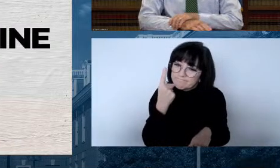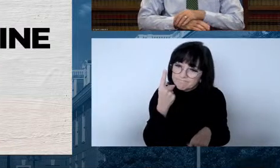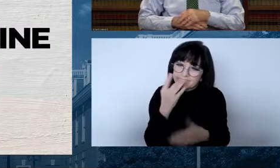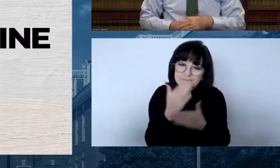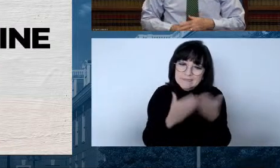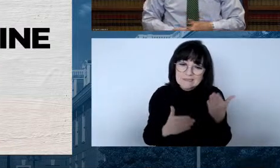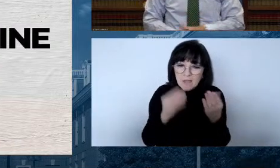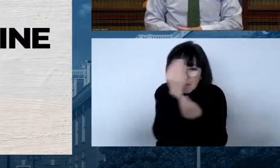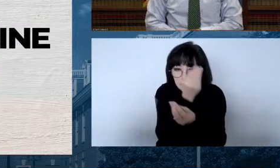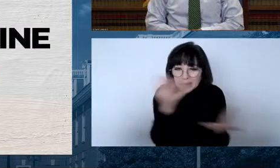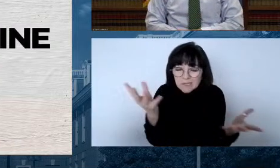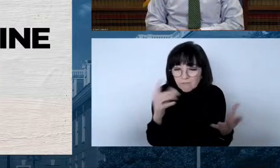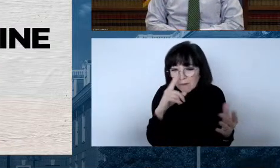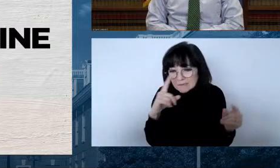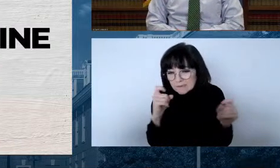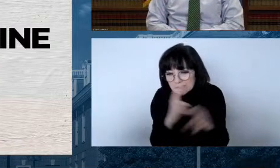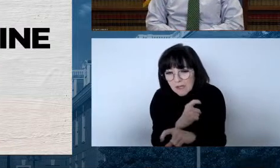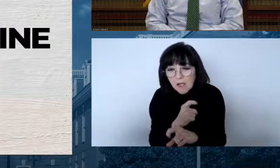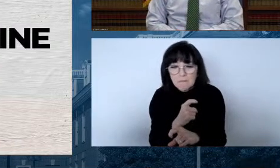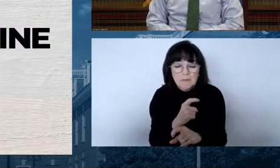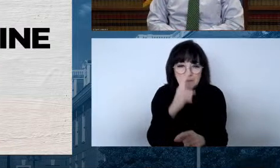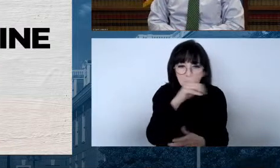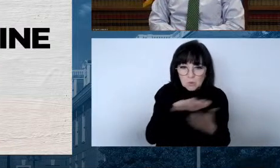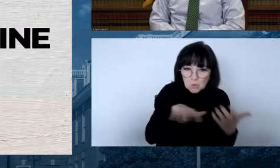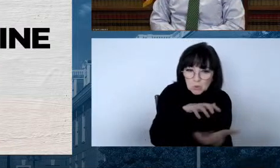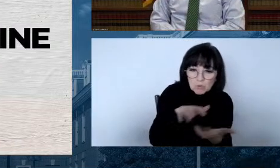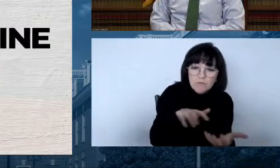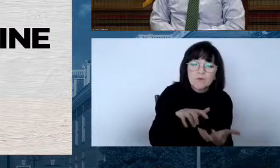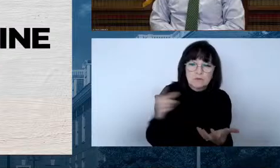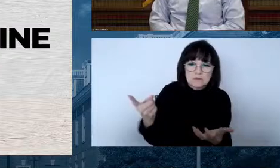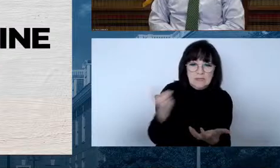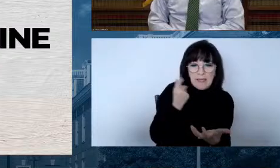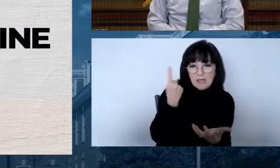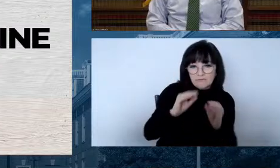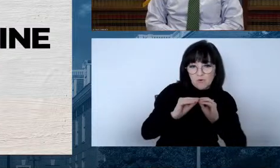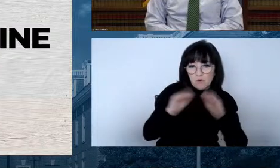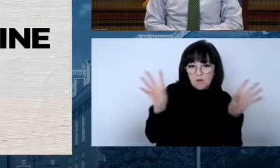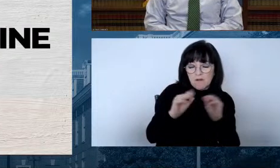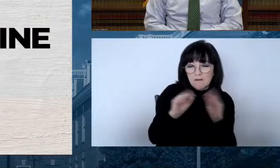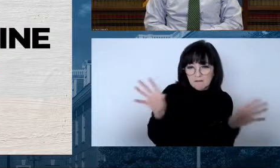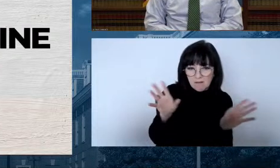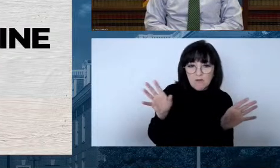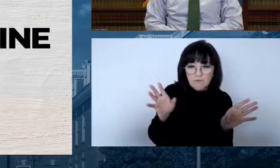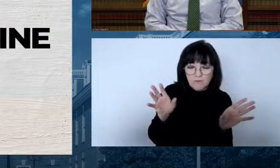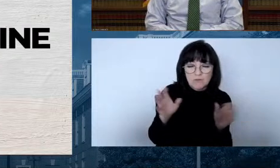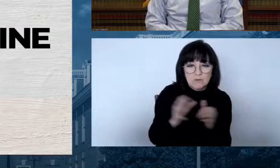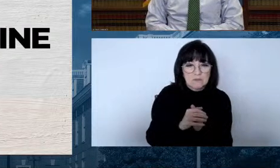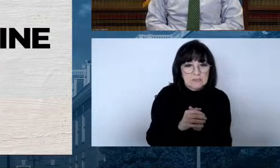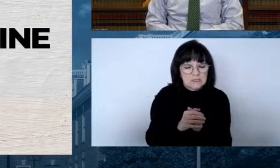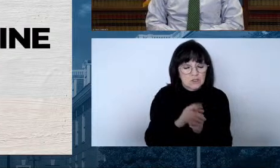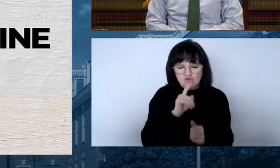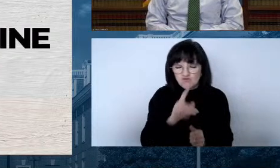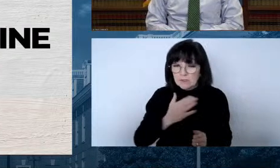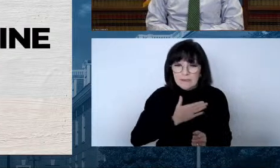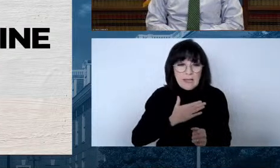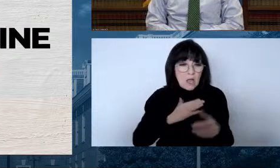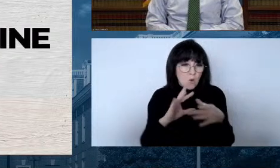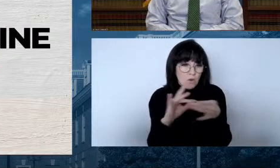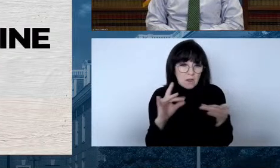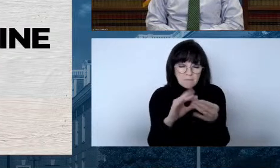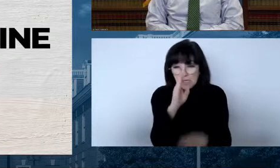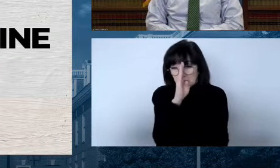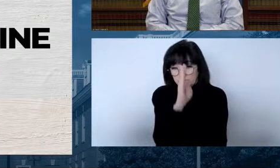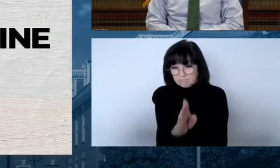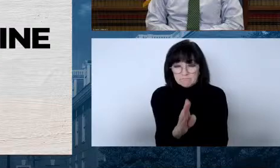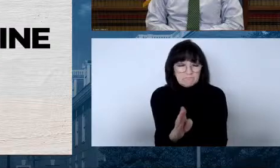right and asking questions for clarification. Our message today is really a pretty simple one, and that is that we're seeing, like